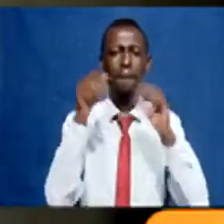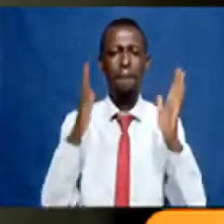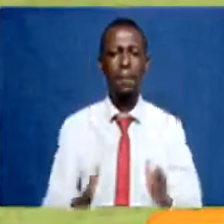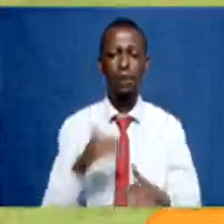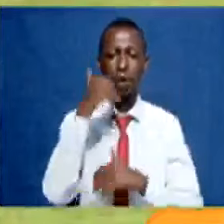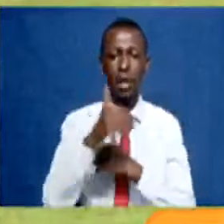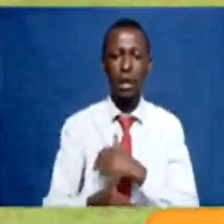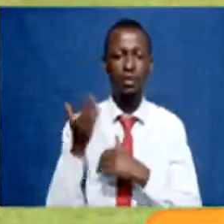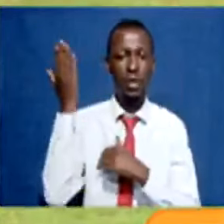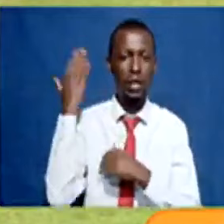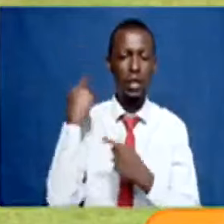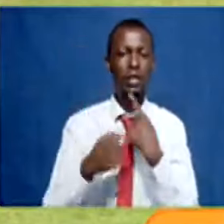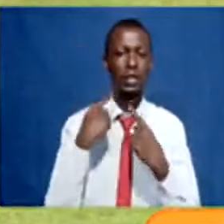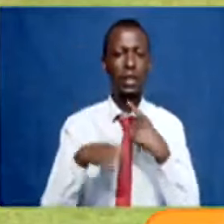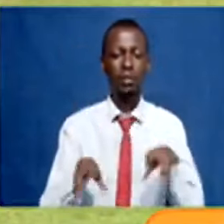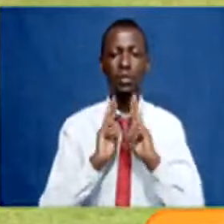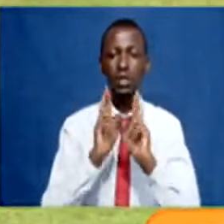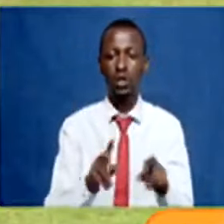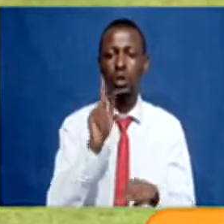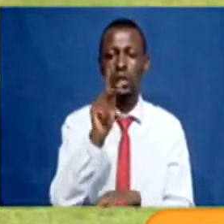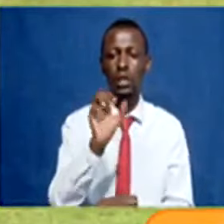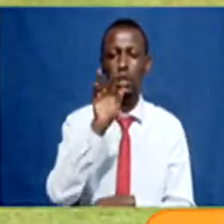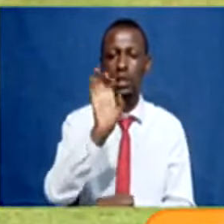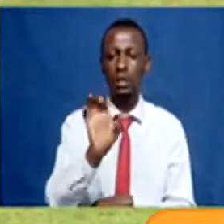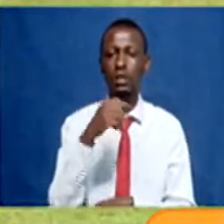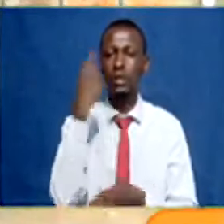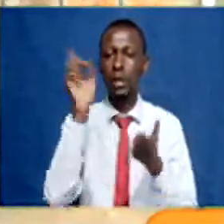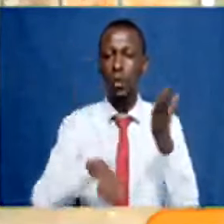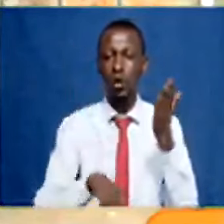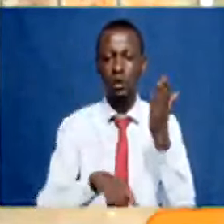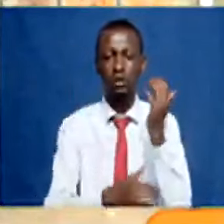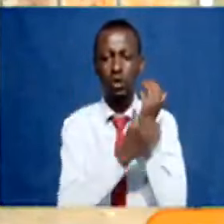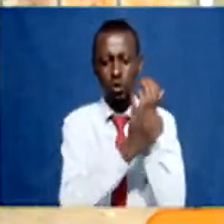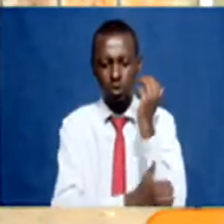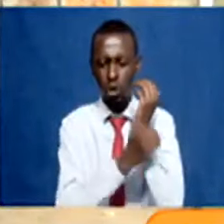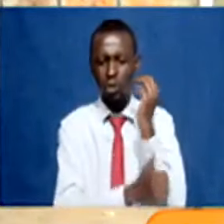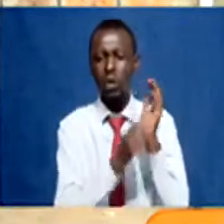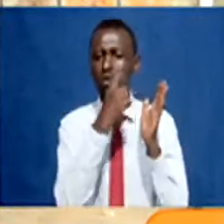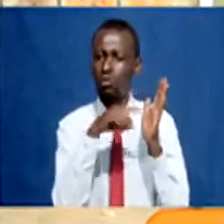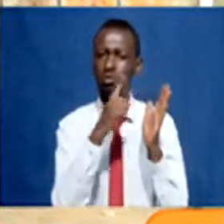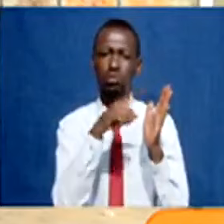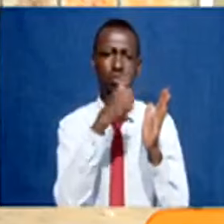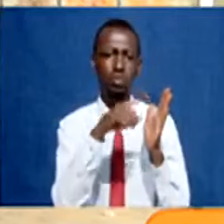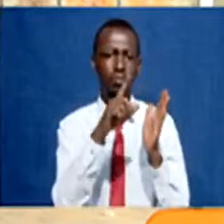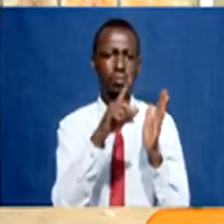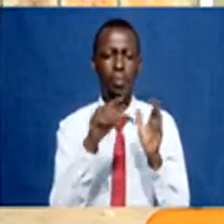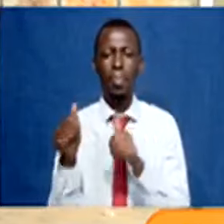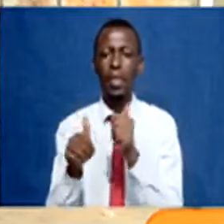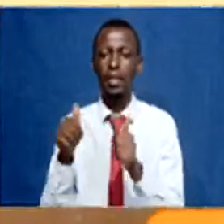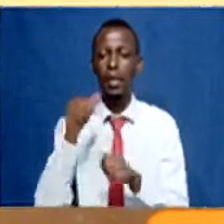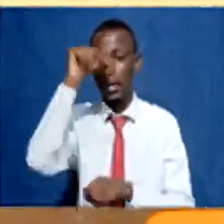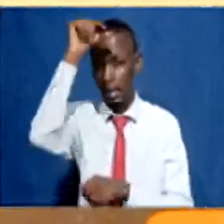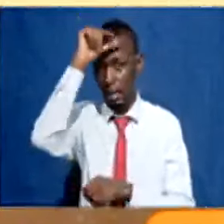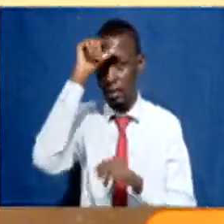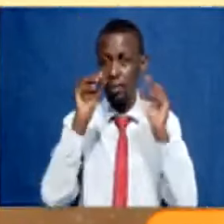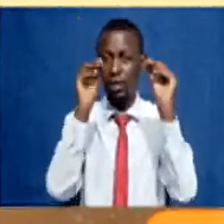of last year's KCSE results, blaming him for the poor performance. As a result, the remaining government-employed